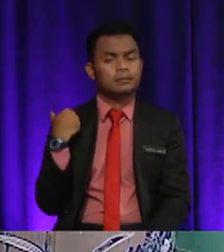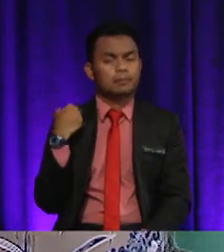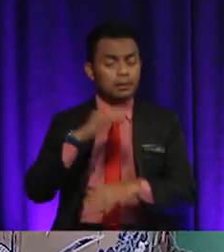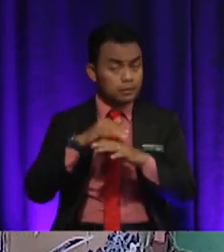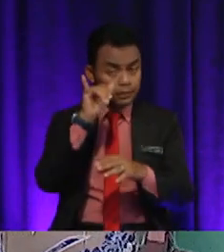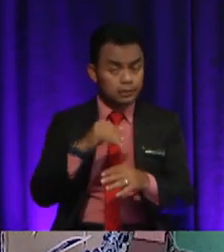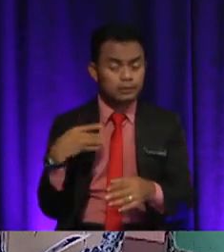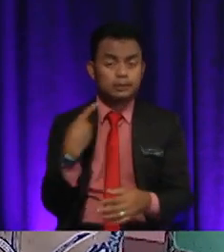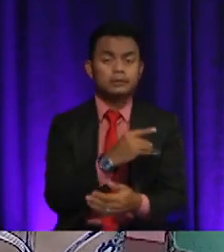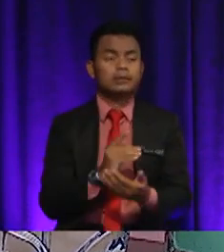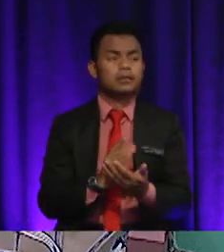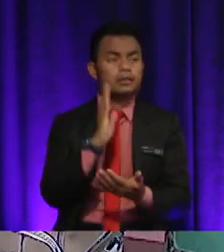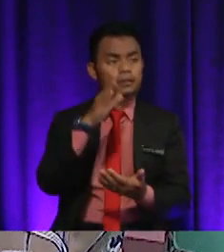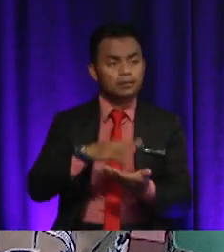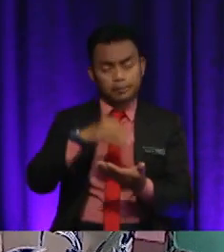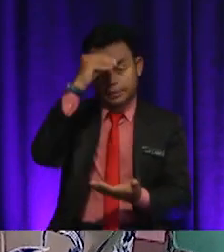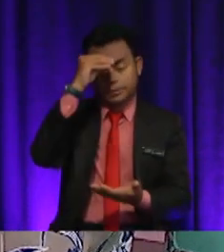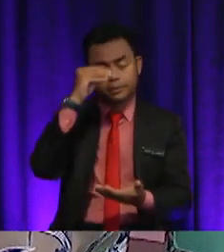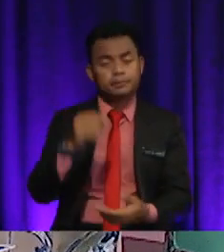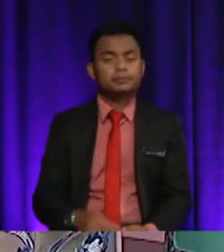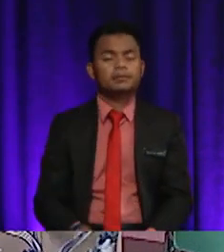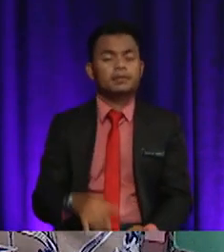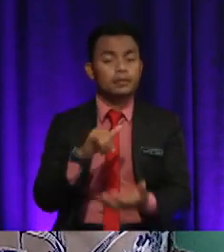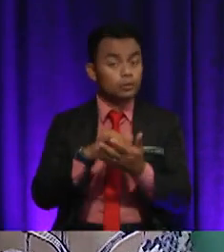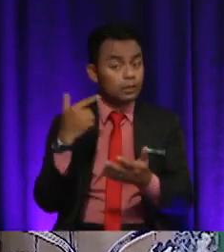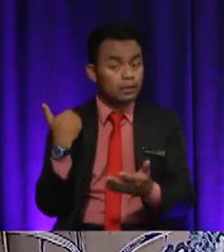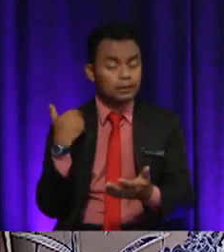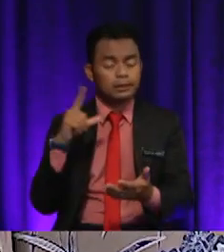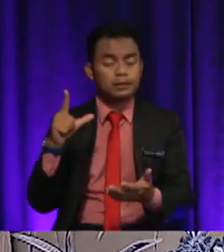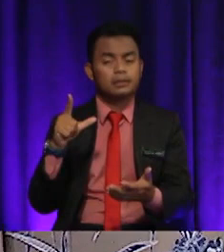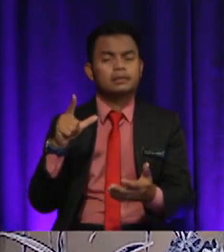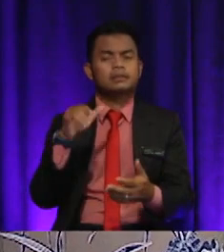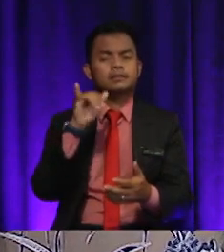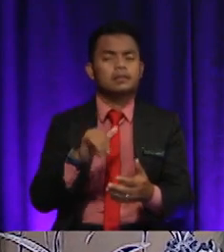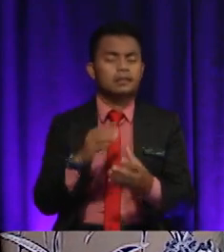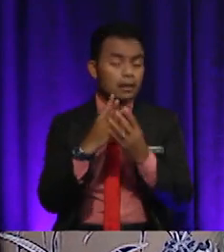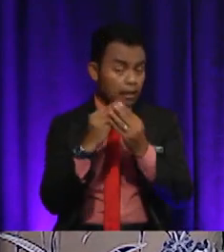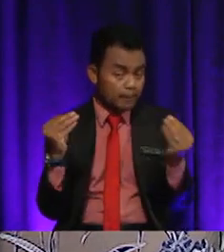so that's the ending of the long paragraph. Okay,